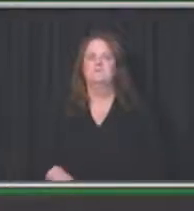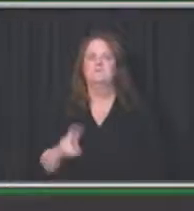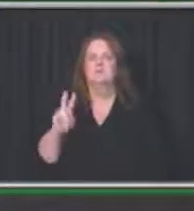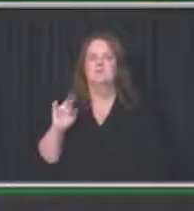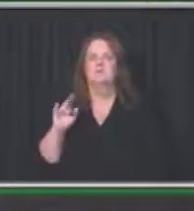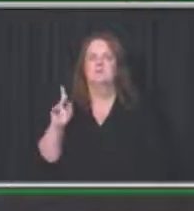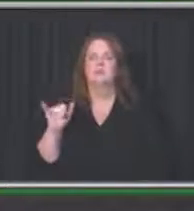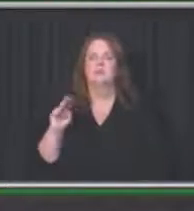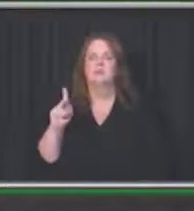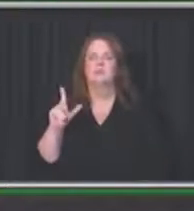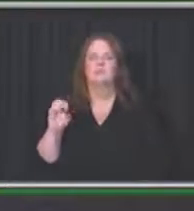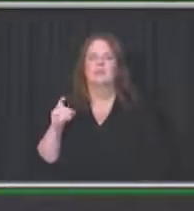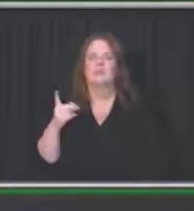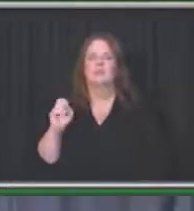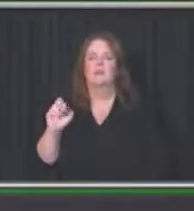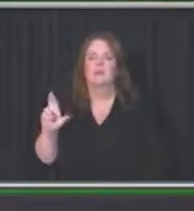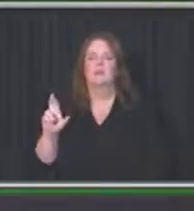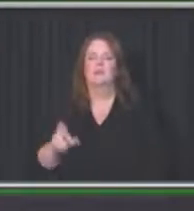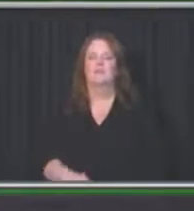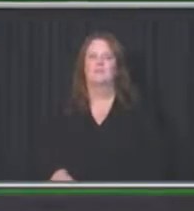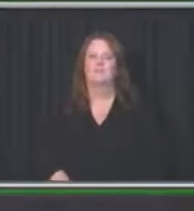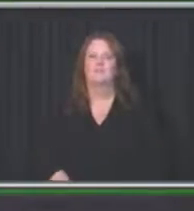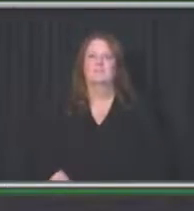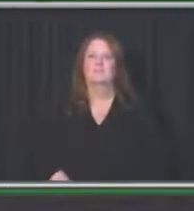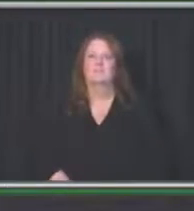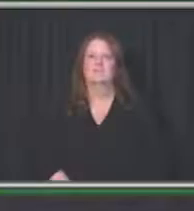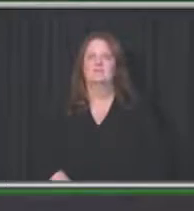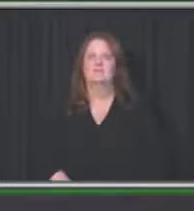Vicky Michelle Keller.